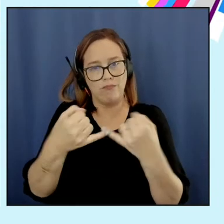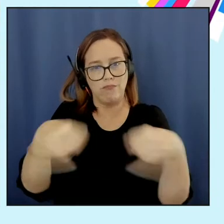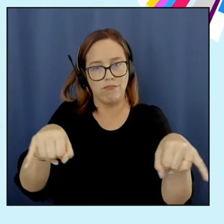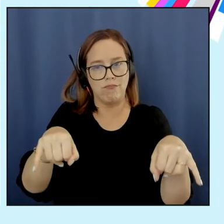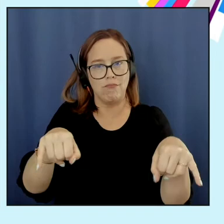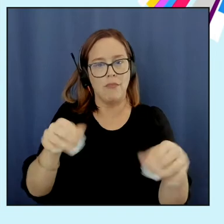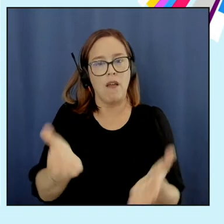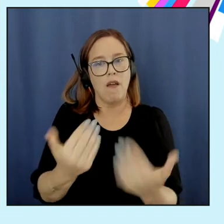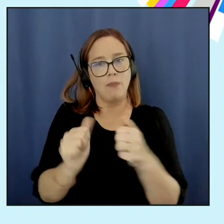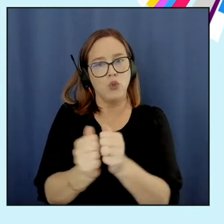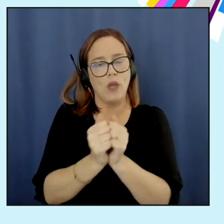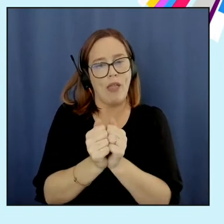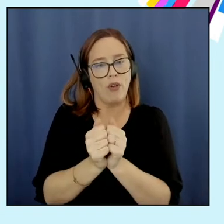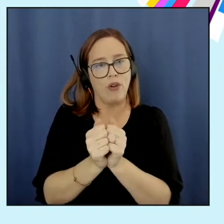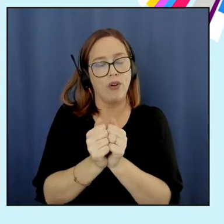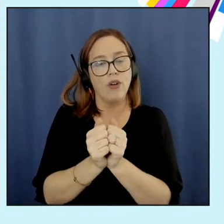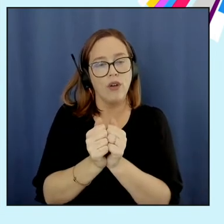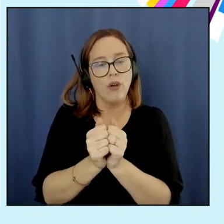because